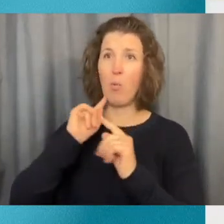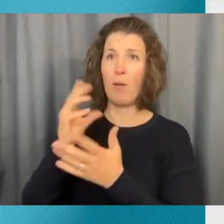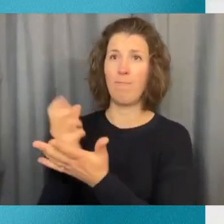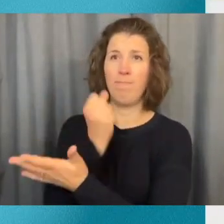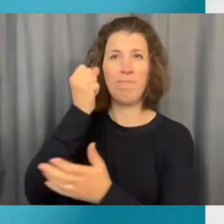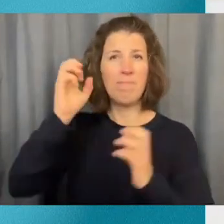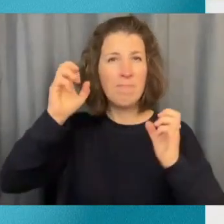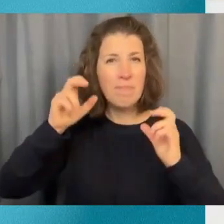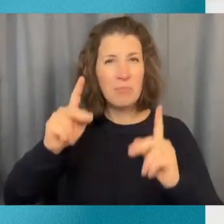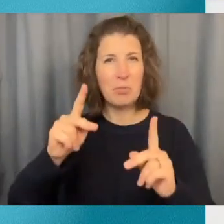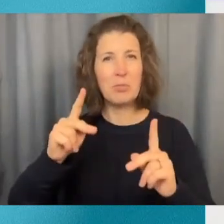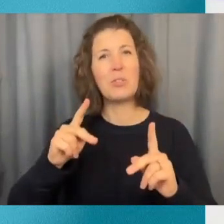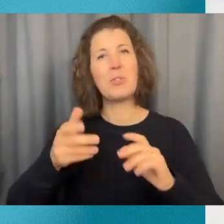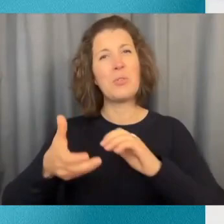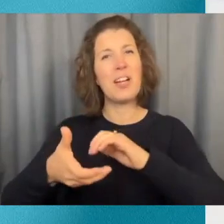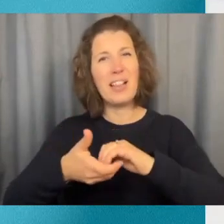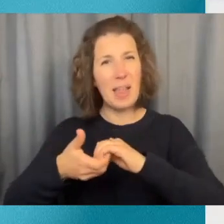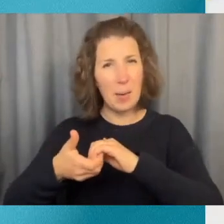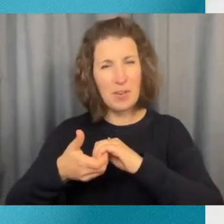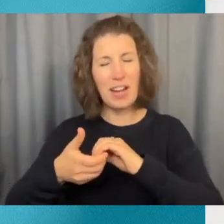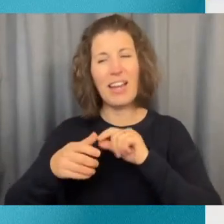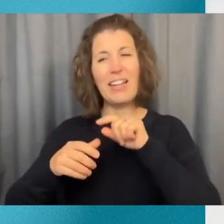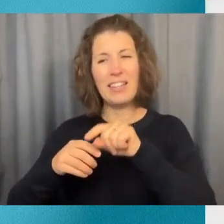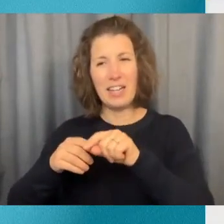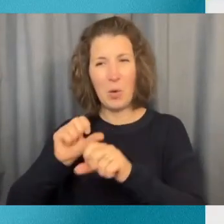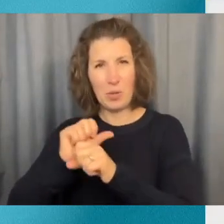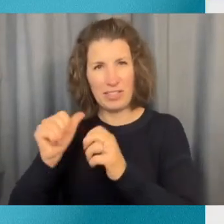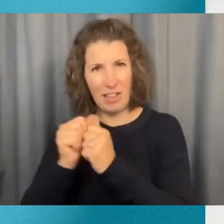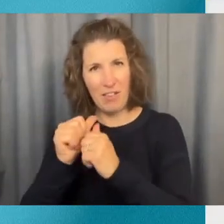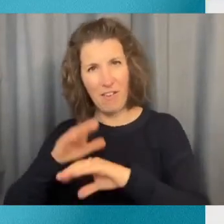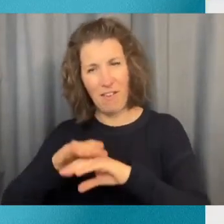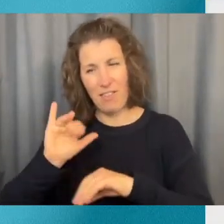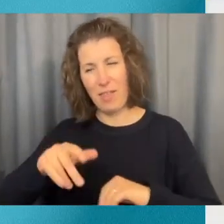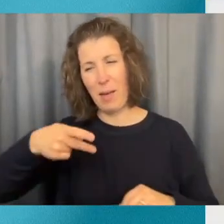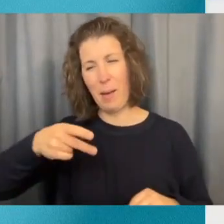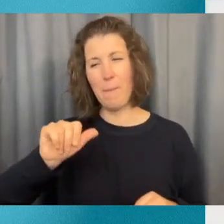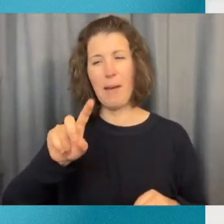to collaborate on the Padlet, and that Padlet will be up for a while.